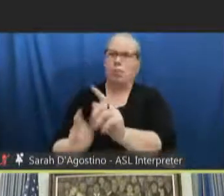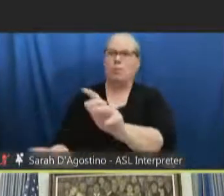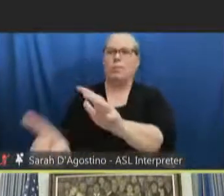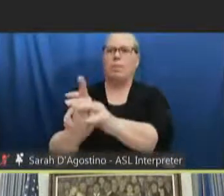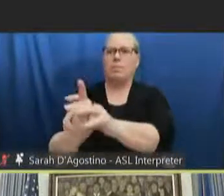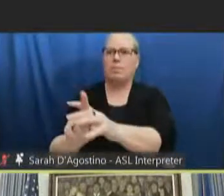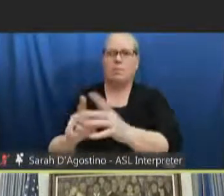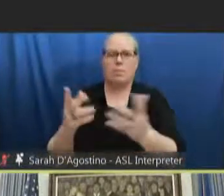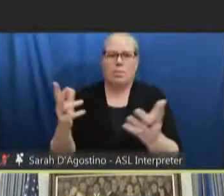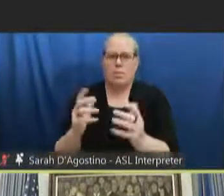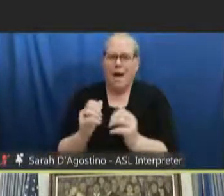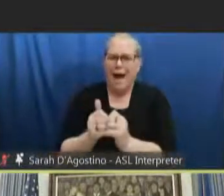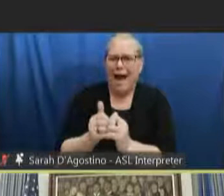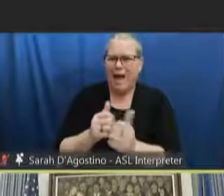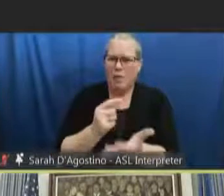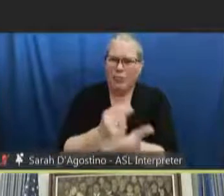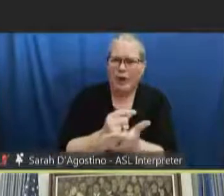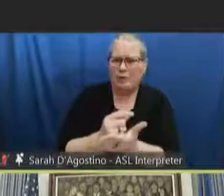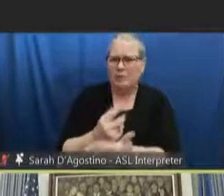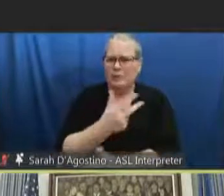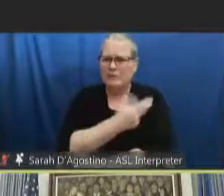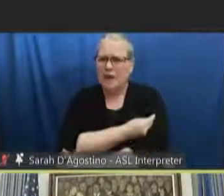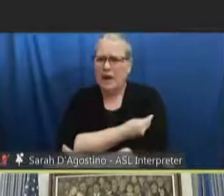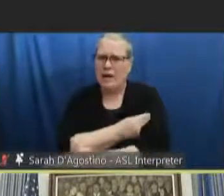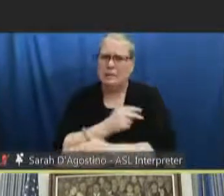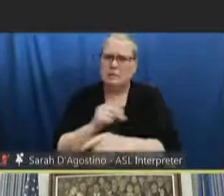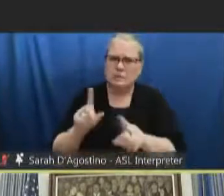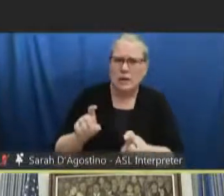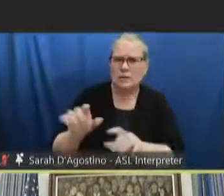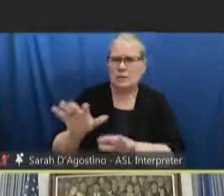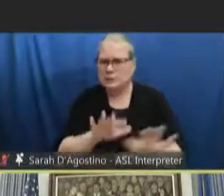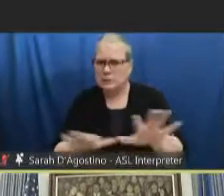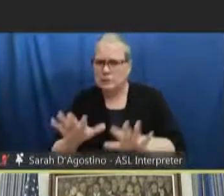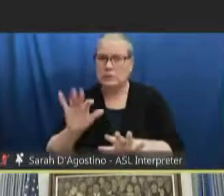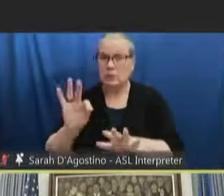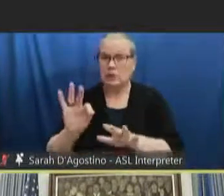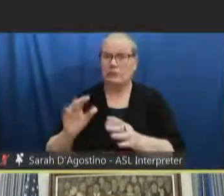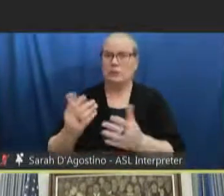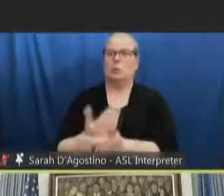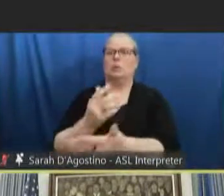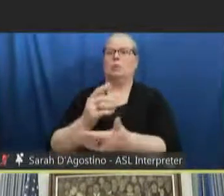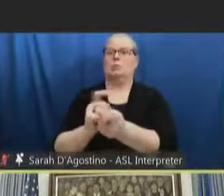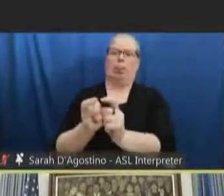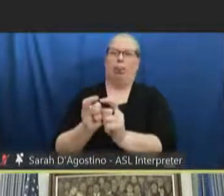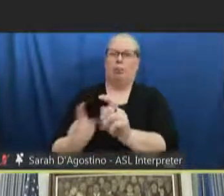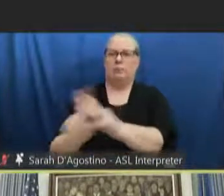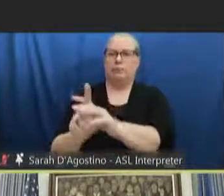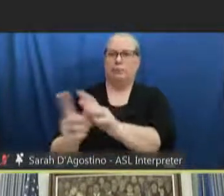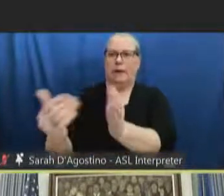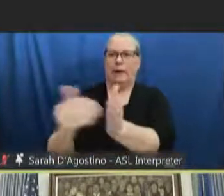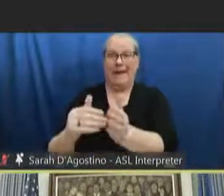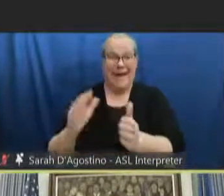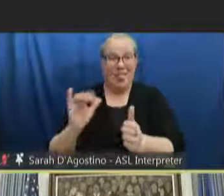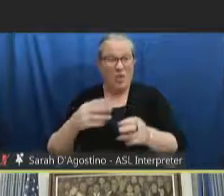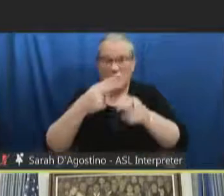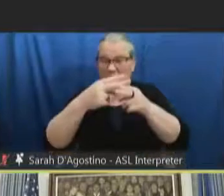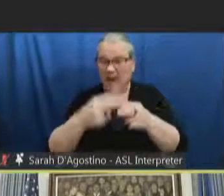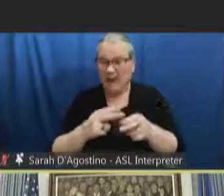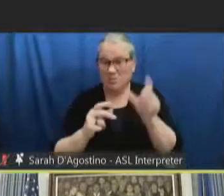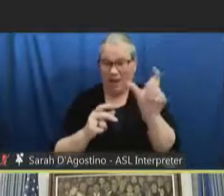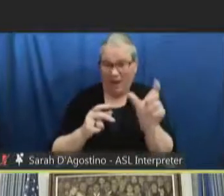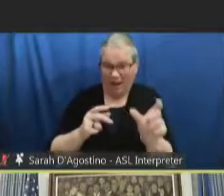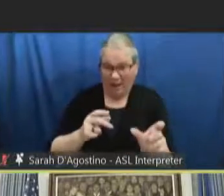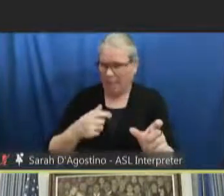and vaccinations so we have a new normal and we can manage through this? And since I can't pronounce any of those names, I'm going to hand that